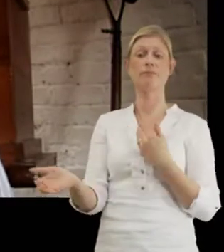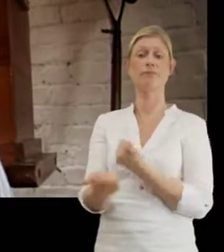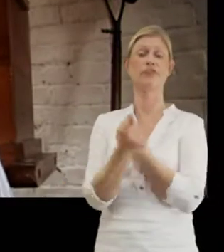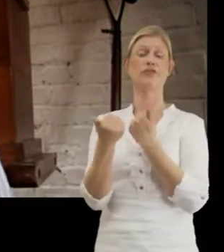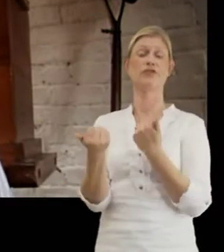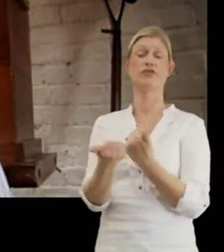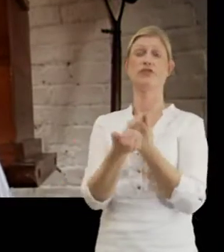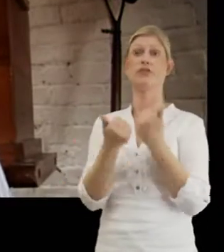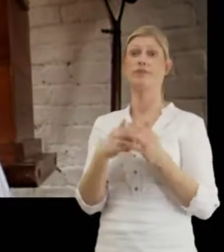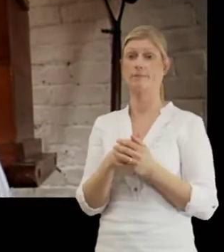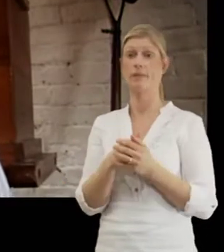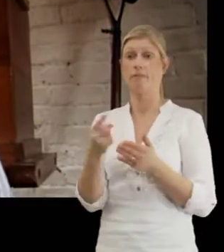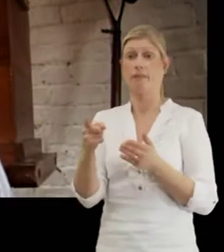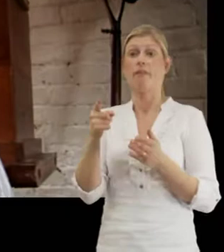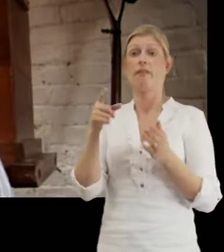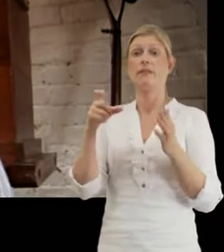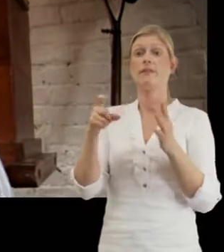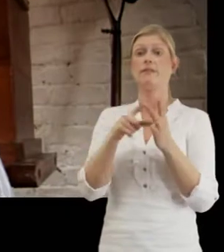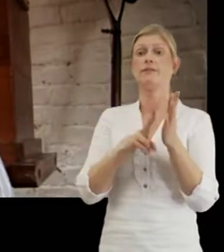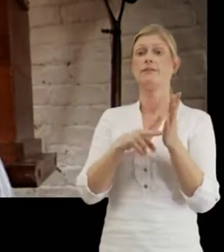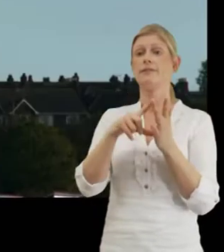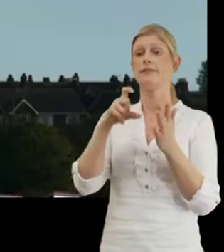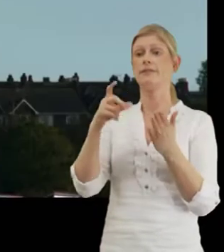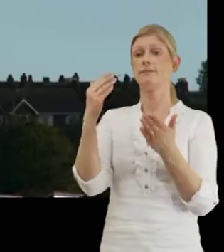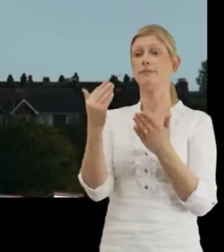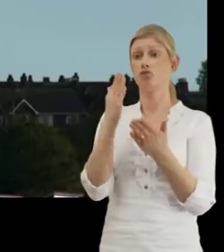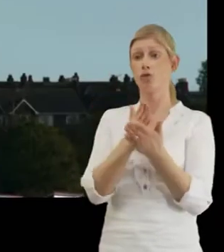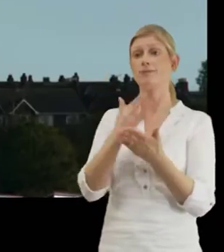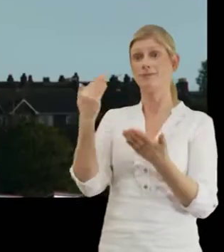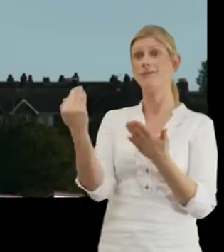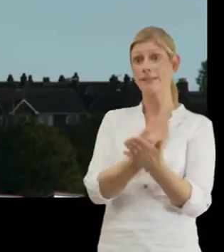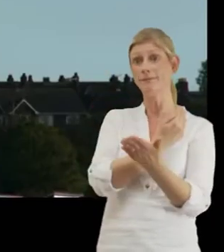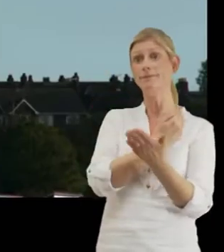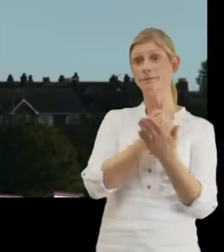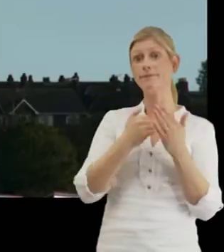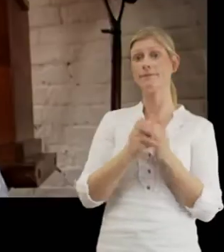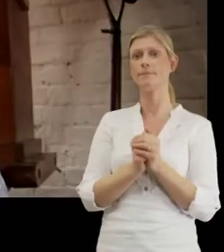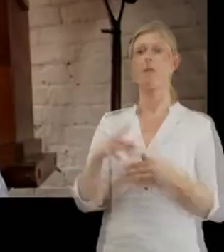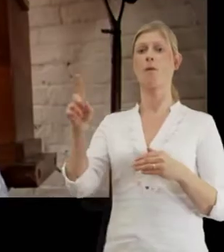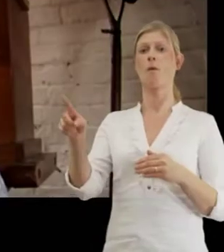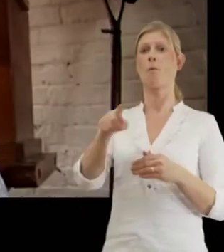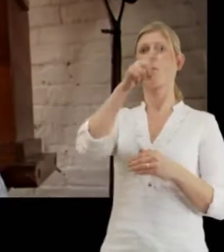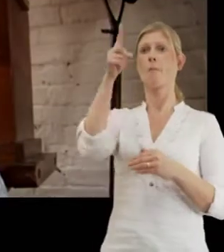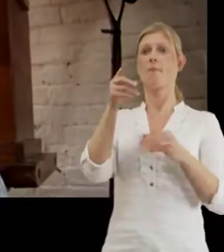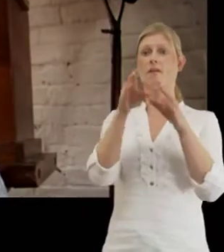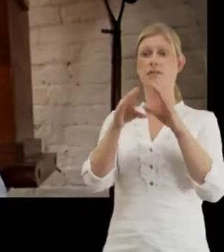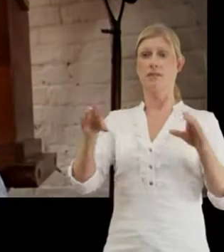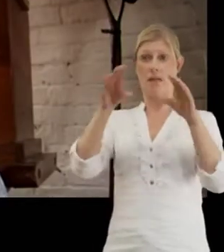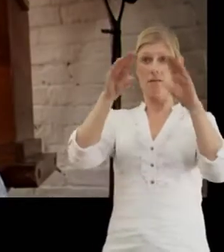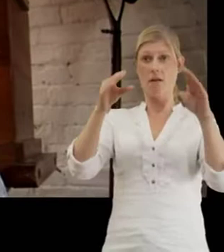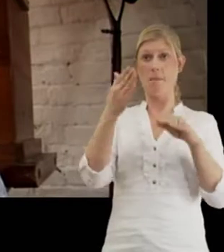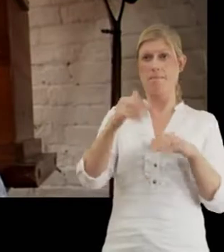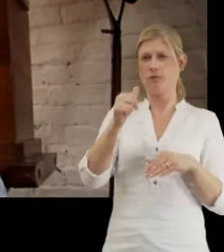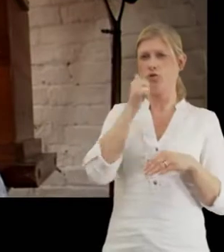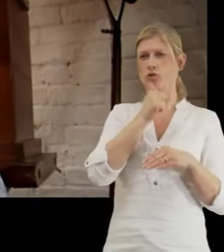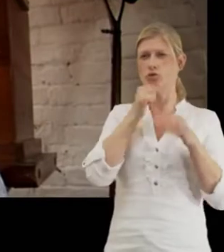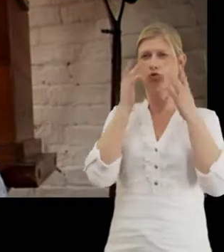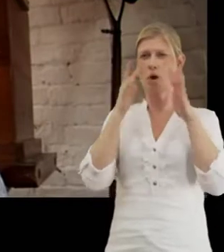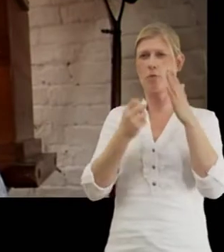play. If it had not been for the Civic Trust, it wouldn't be here now. Windmill sails have been used to signal for